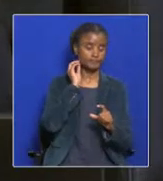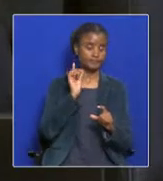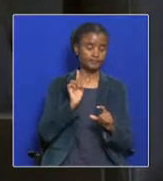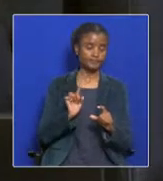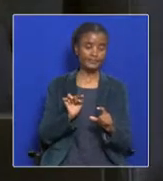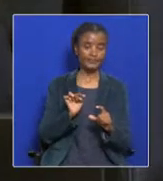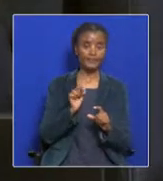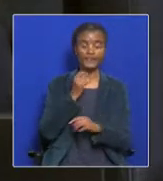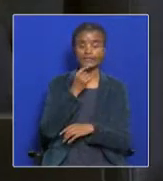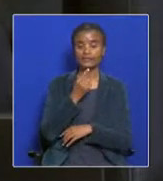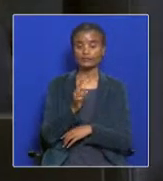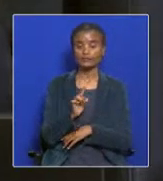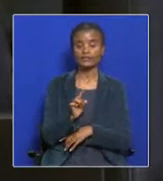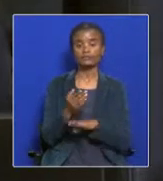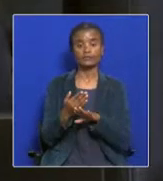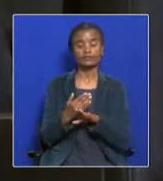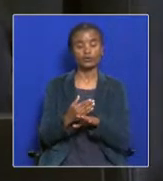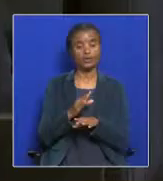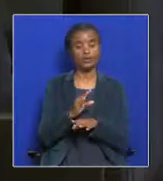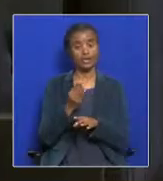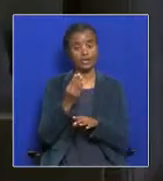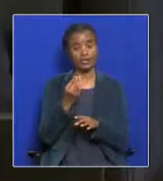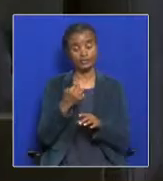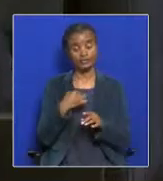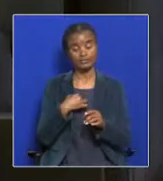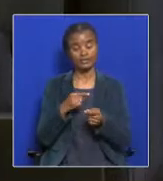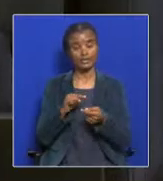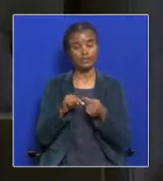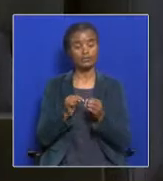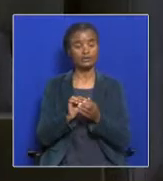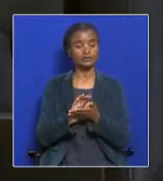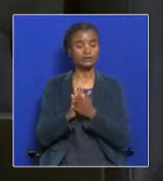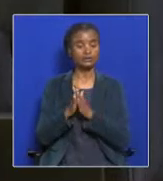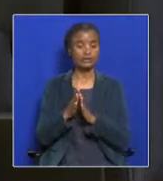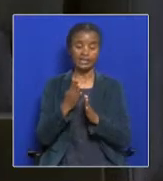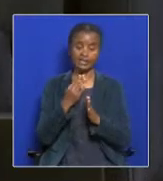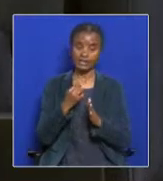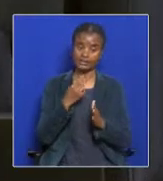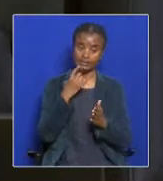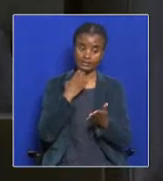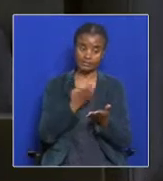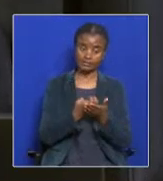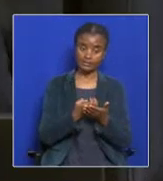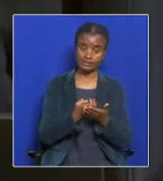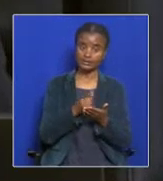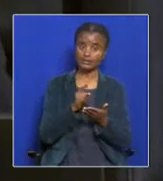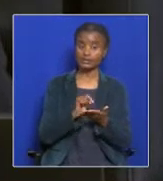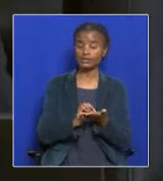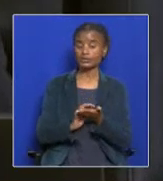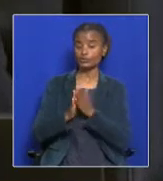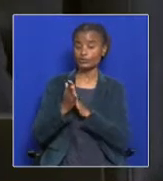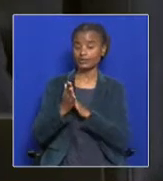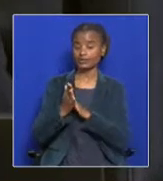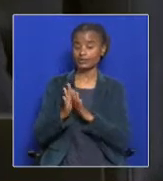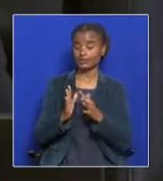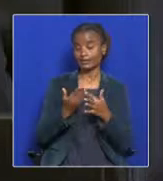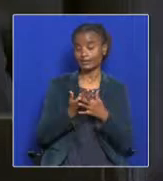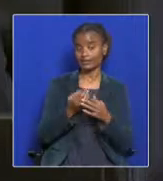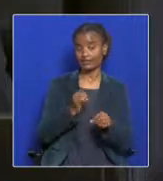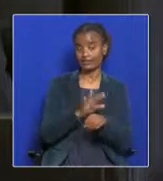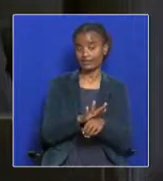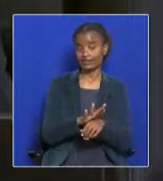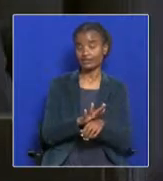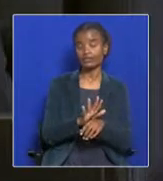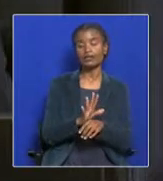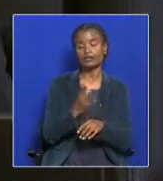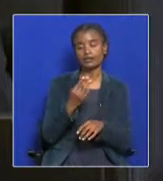destruction, he asked if destroying the exhibits won't affect the case. That's what he says. I responded by saying,